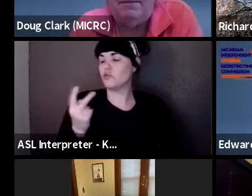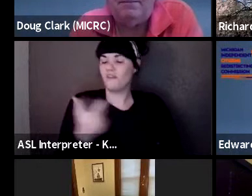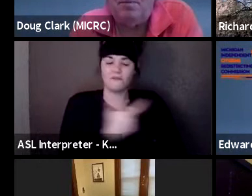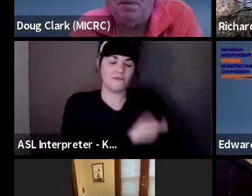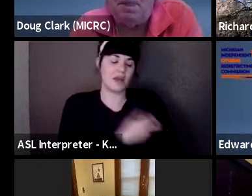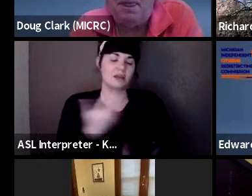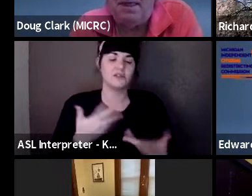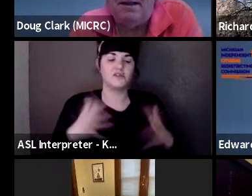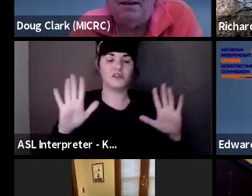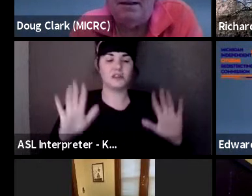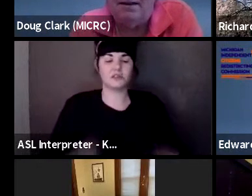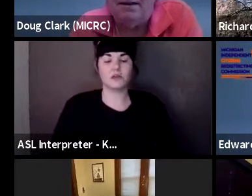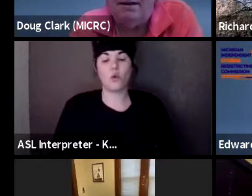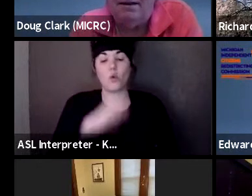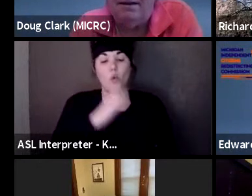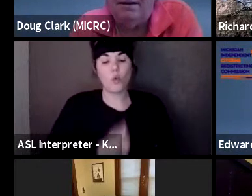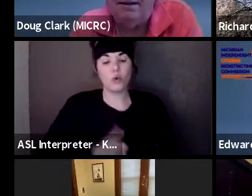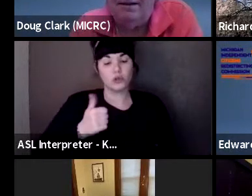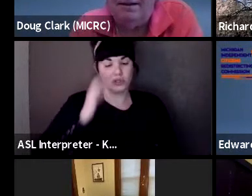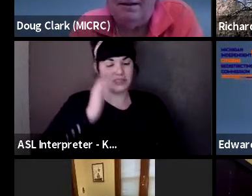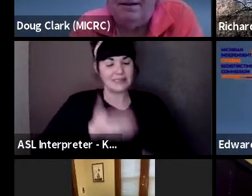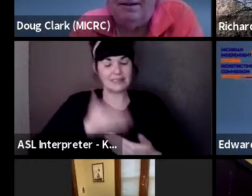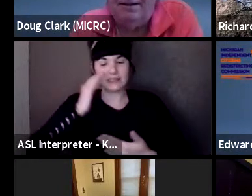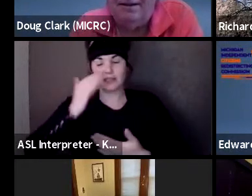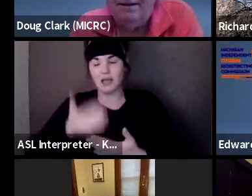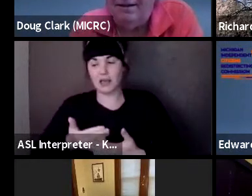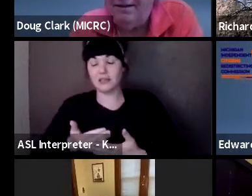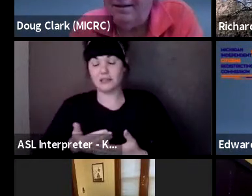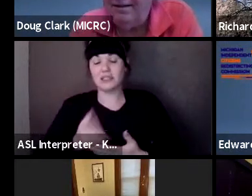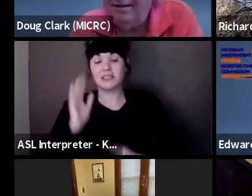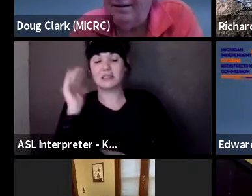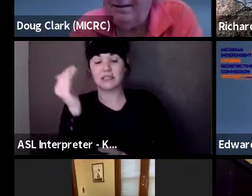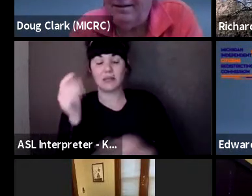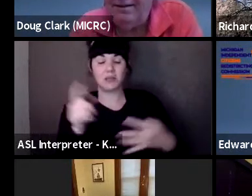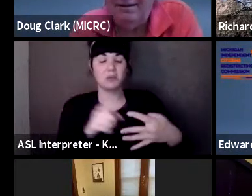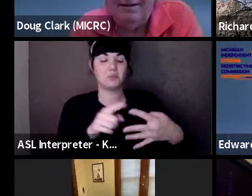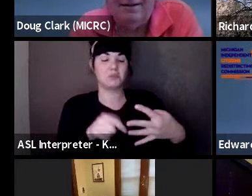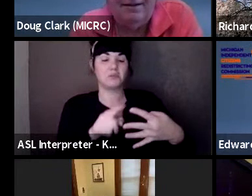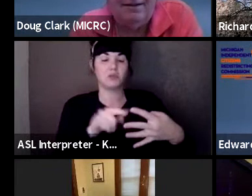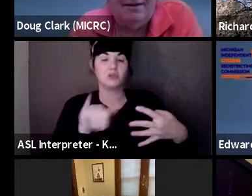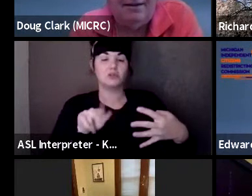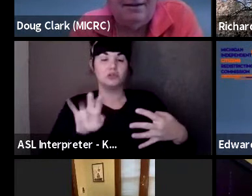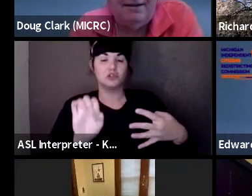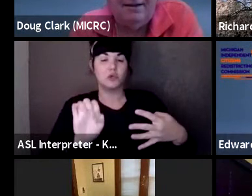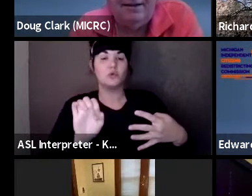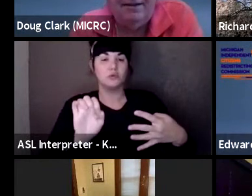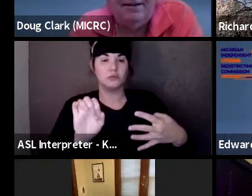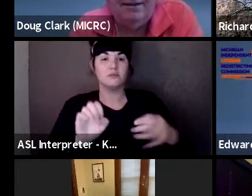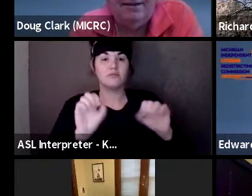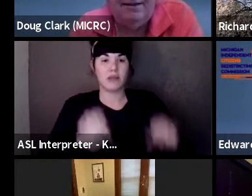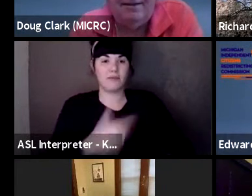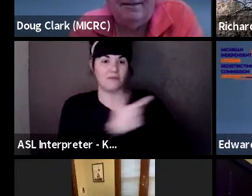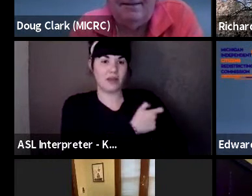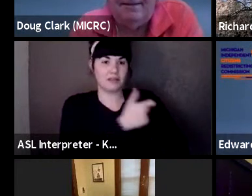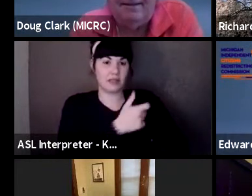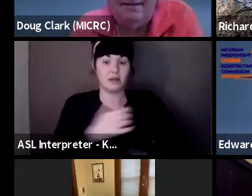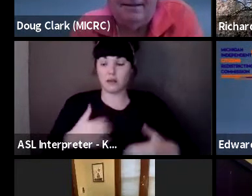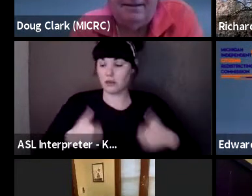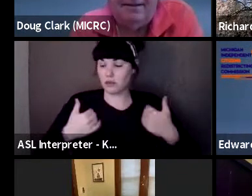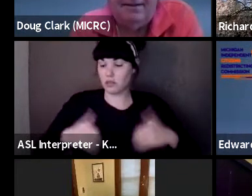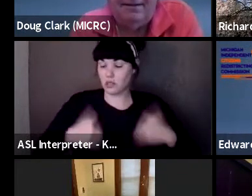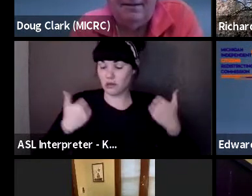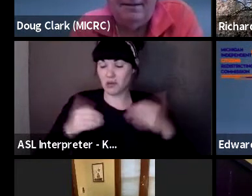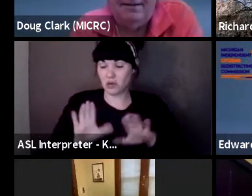and my older sons, it looks like possibly by the beginning of June, they'll be able to be vaccinated. My younger ones a little later in the year, but I'm just